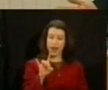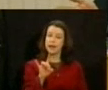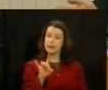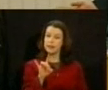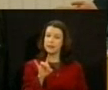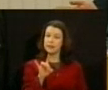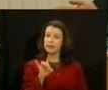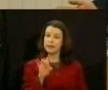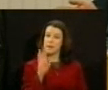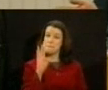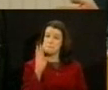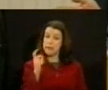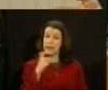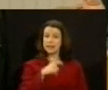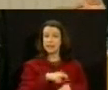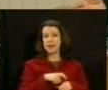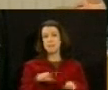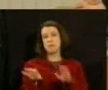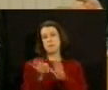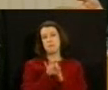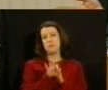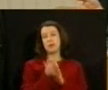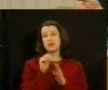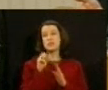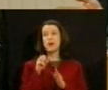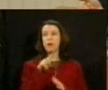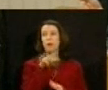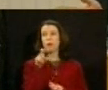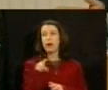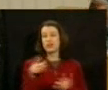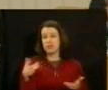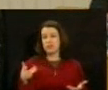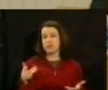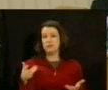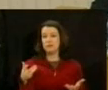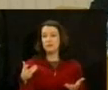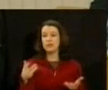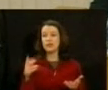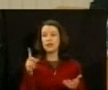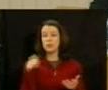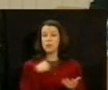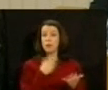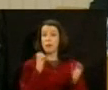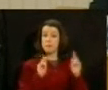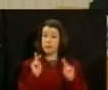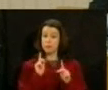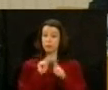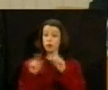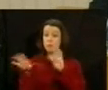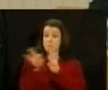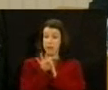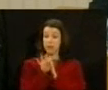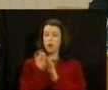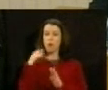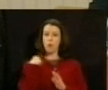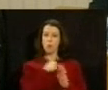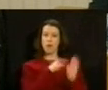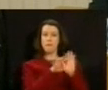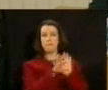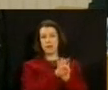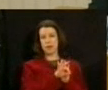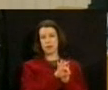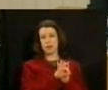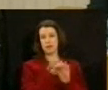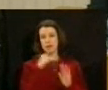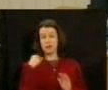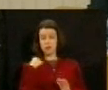a big-time appointment. And so the question is, do we want the people to make those appointments, or do we want to make them ourselves? Do we think